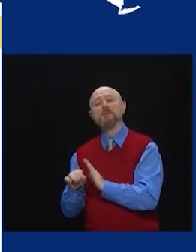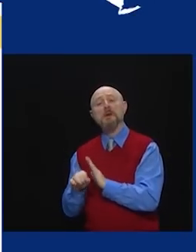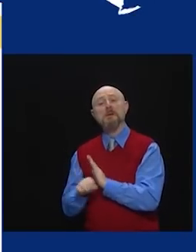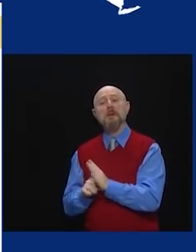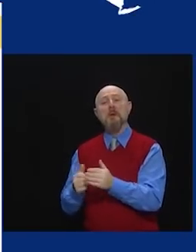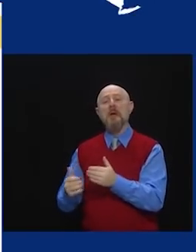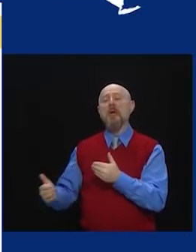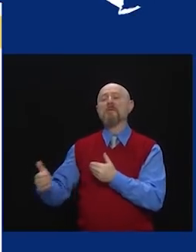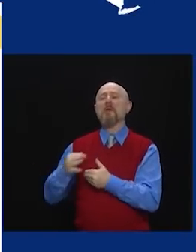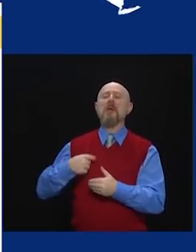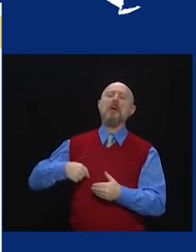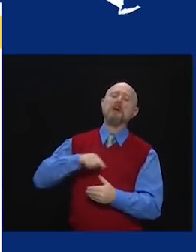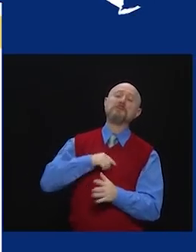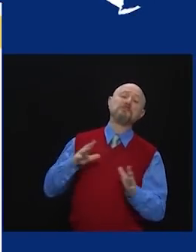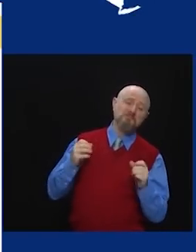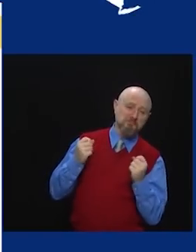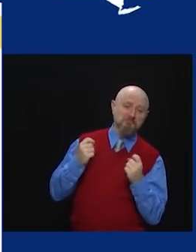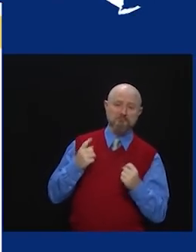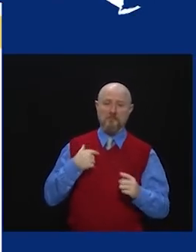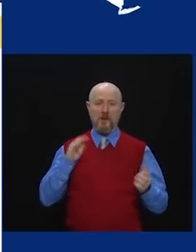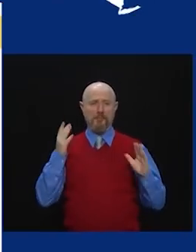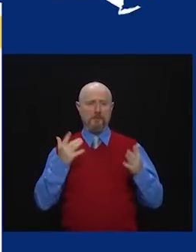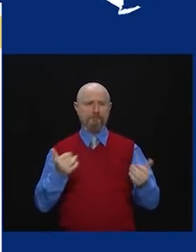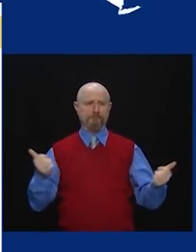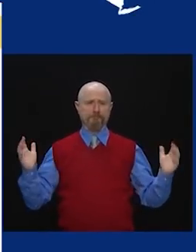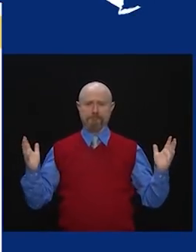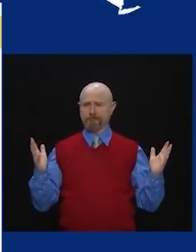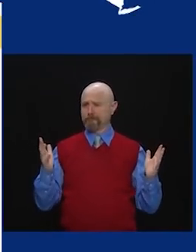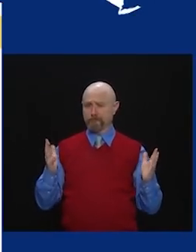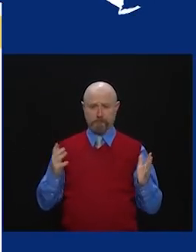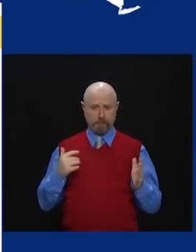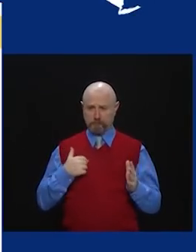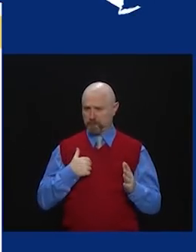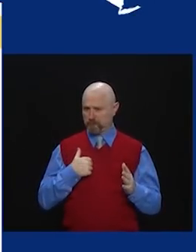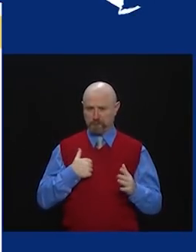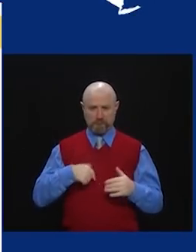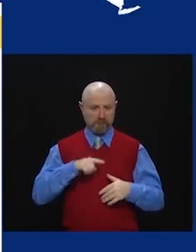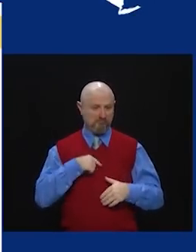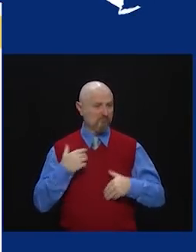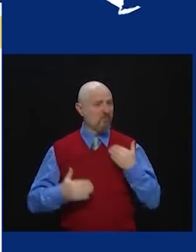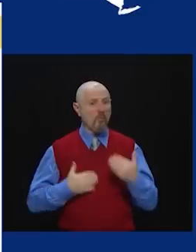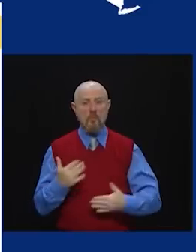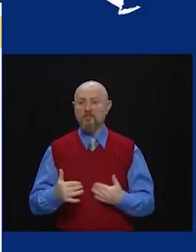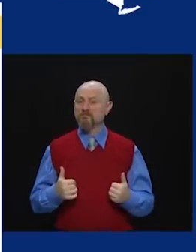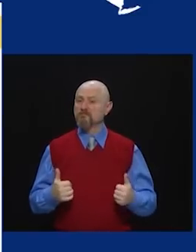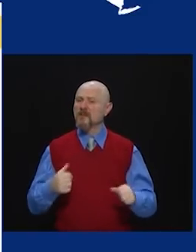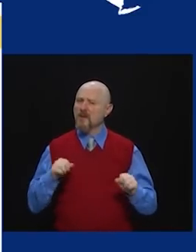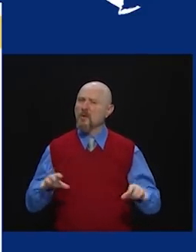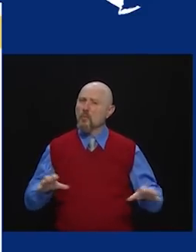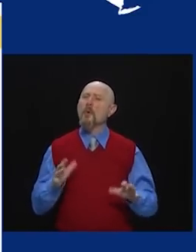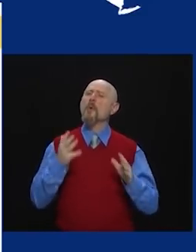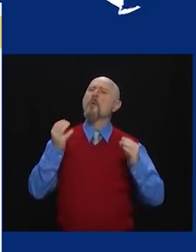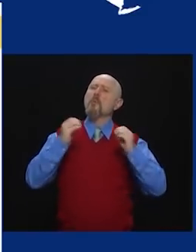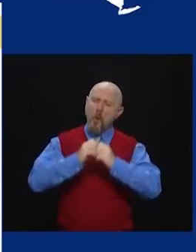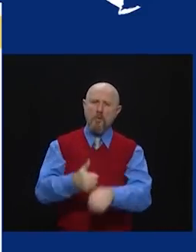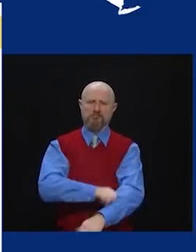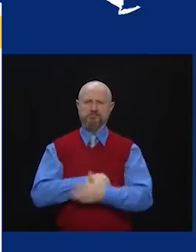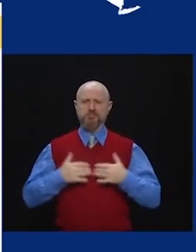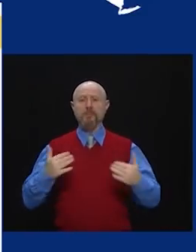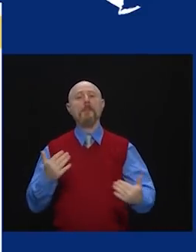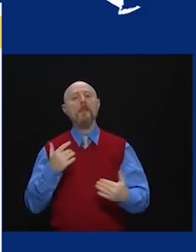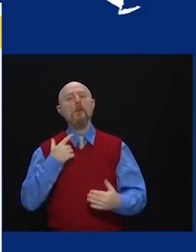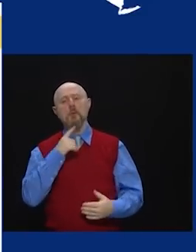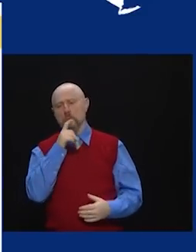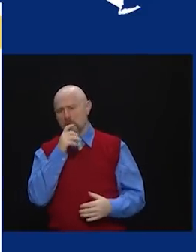terms of getting testing out. We can always do more, and this is all according to Johns Hopkins University, which is tracking the